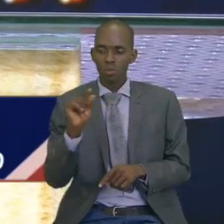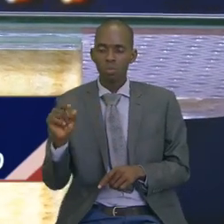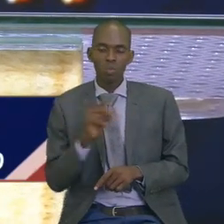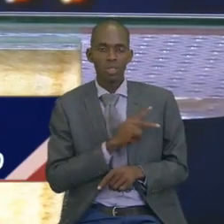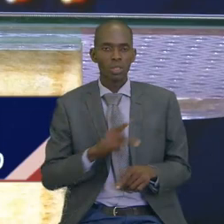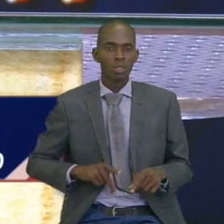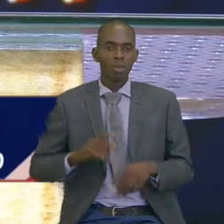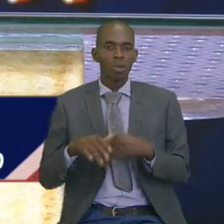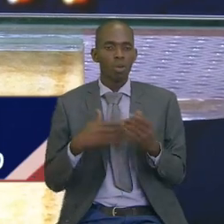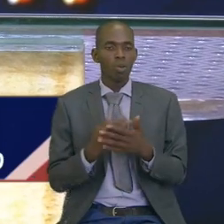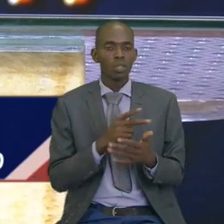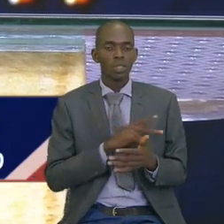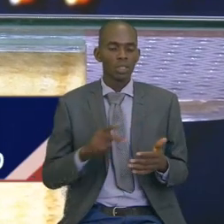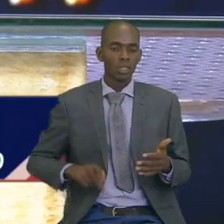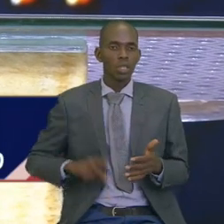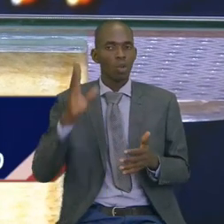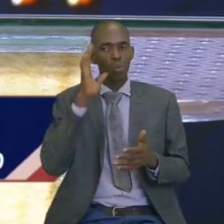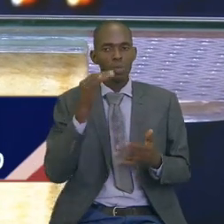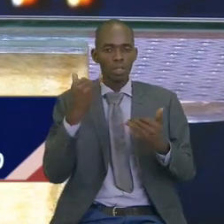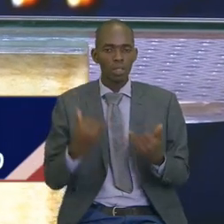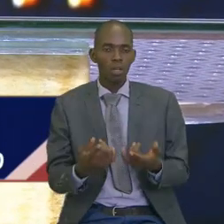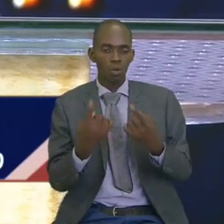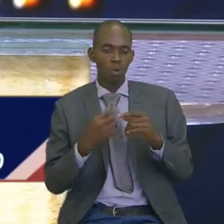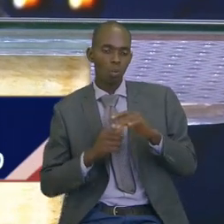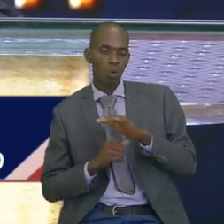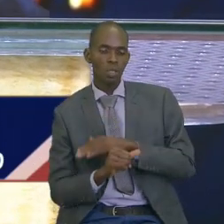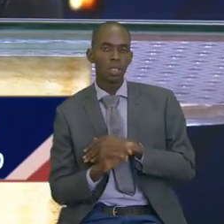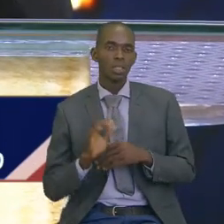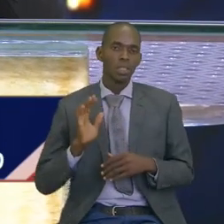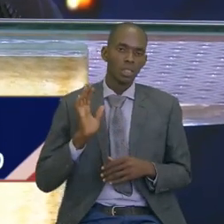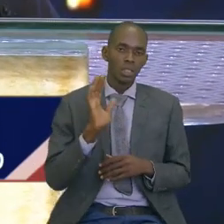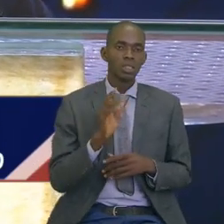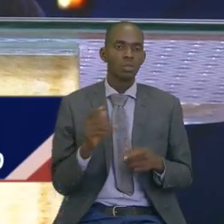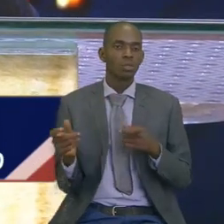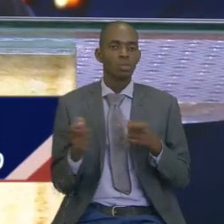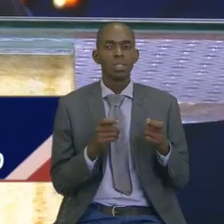under his rulership, and they'll come under his dominion. That's why it's called